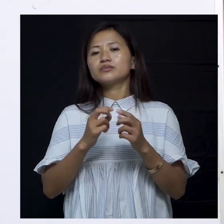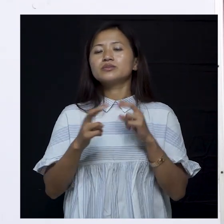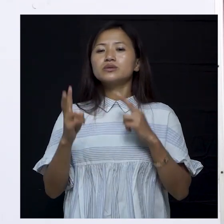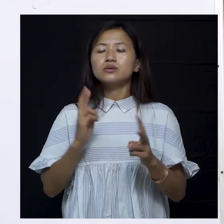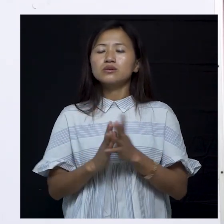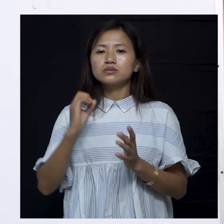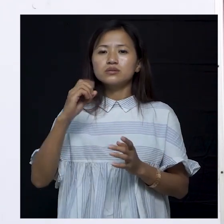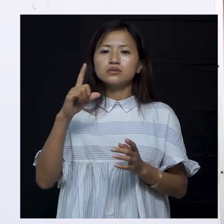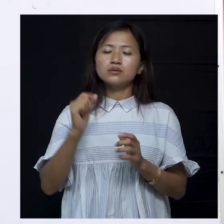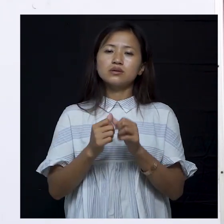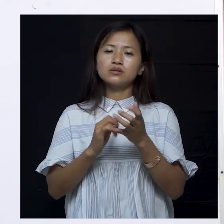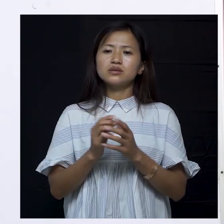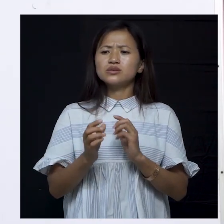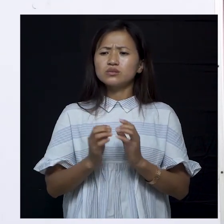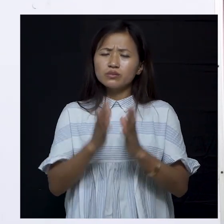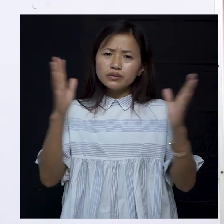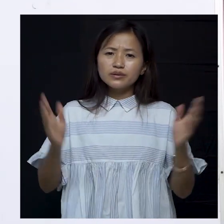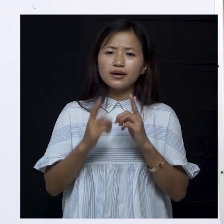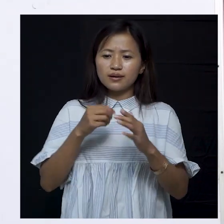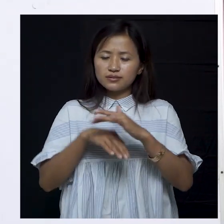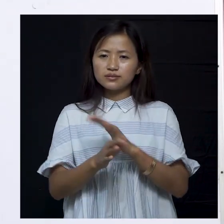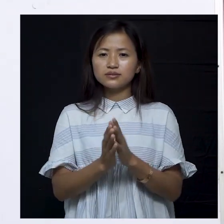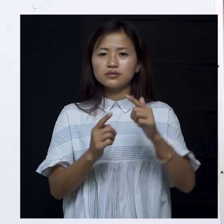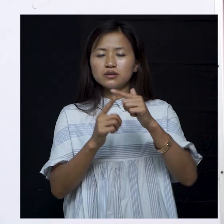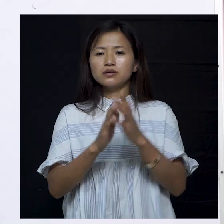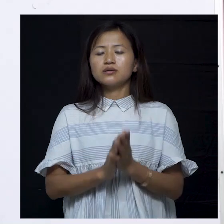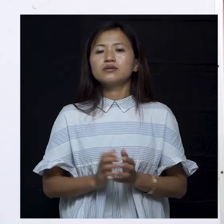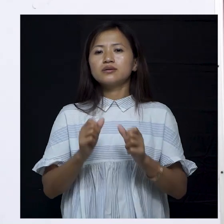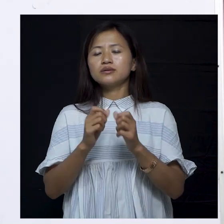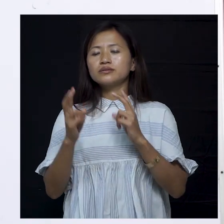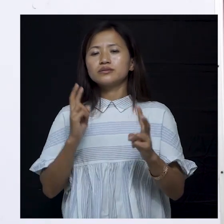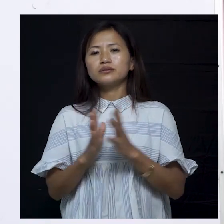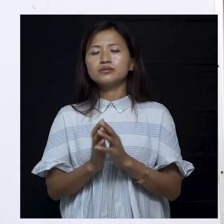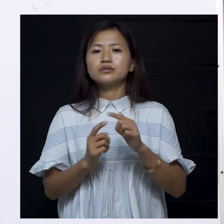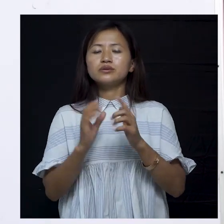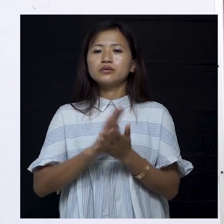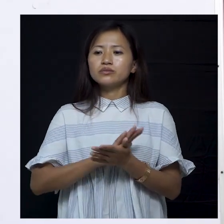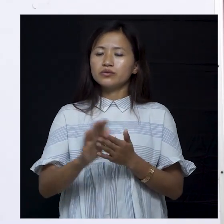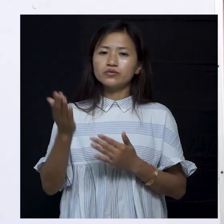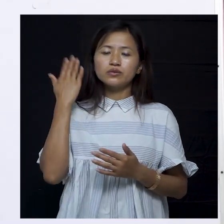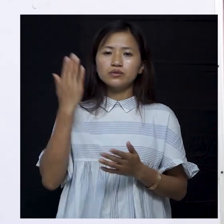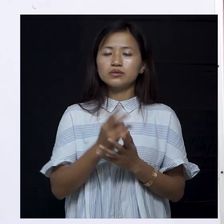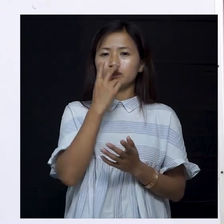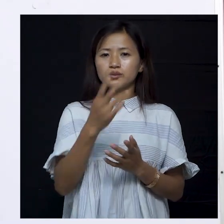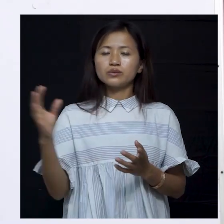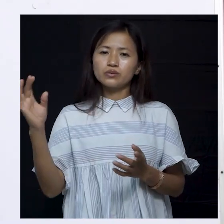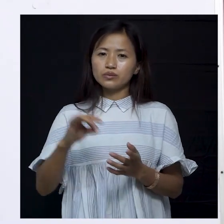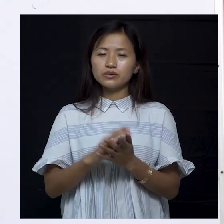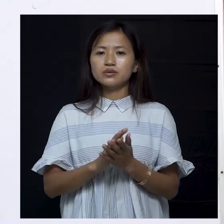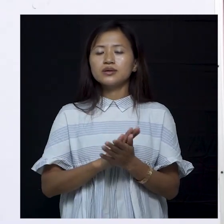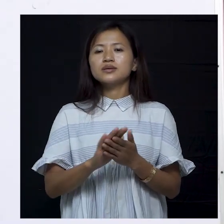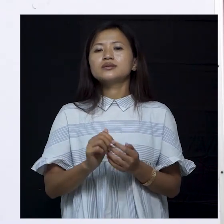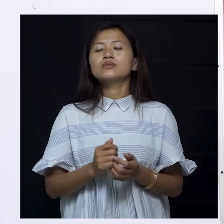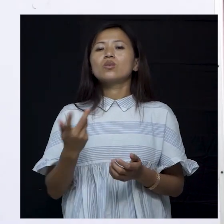there are so many things that we need to discuss under the topic adverb clause of condition. Before I wind up, I just want to have a quick recap of what we